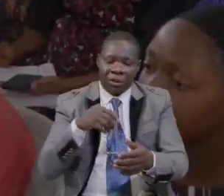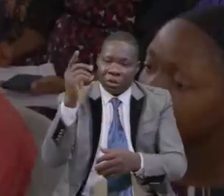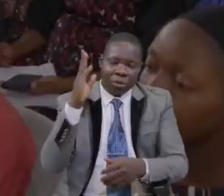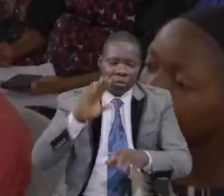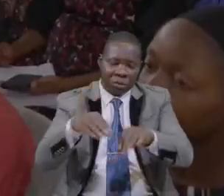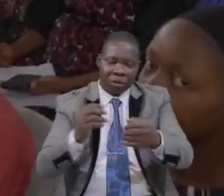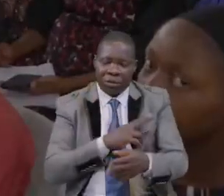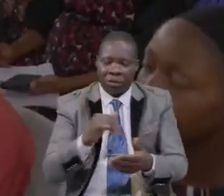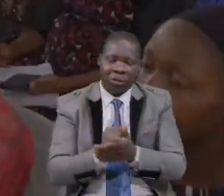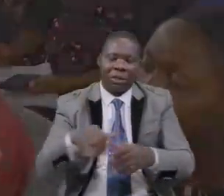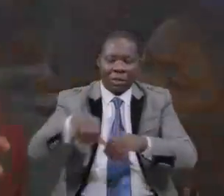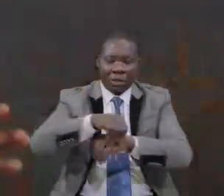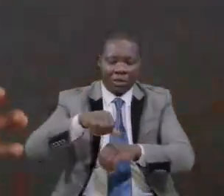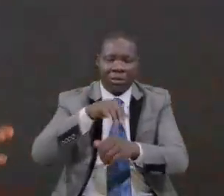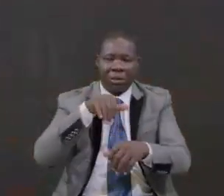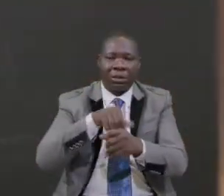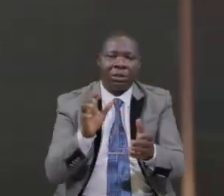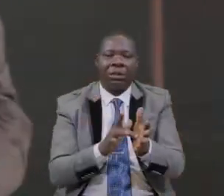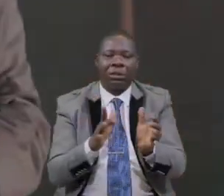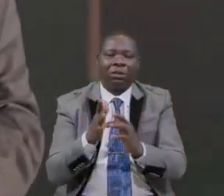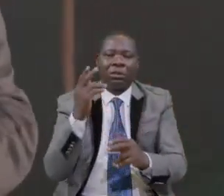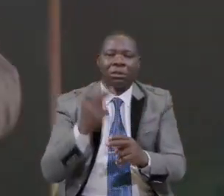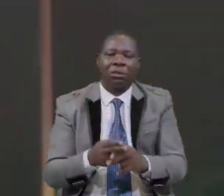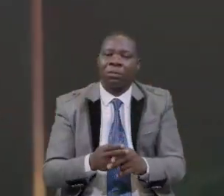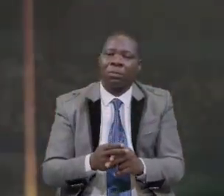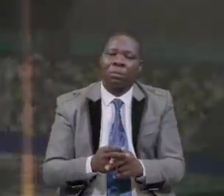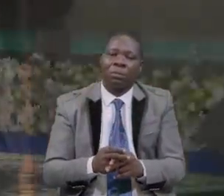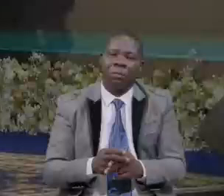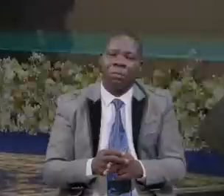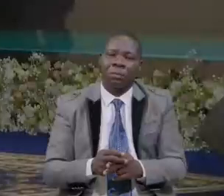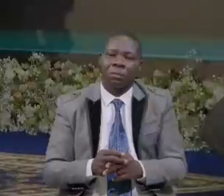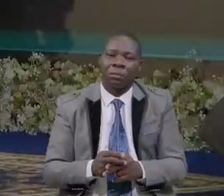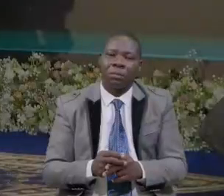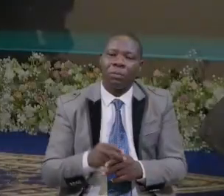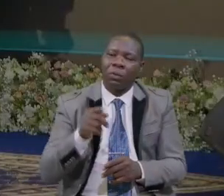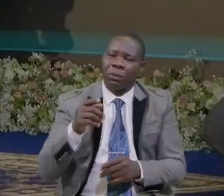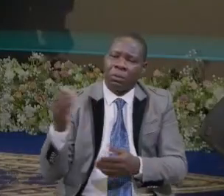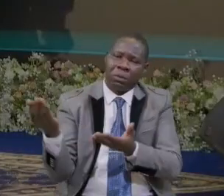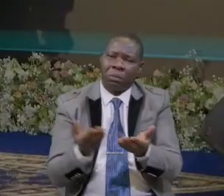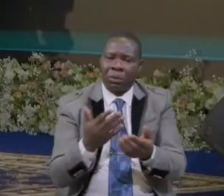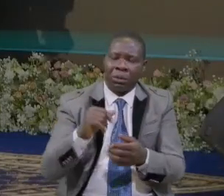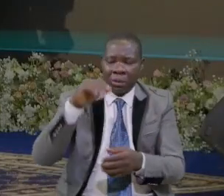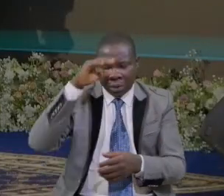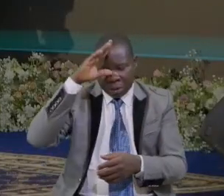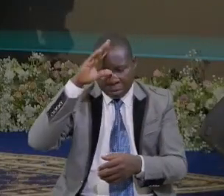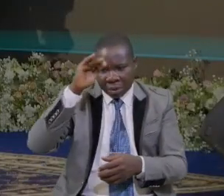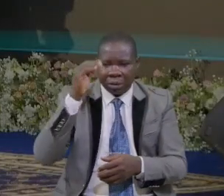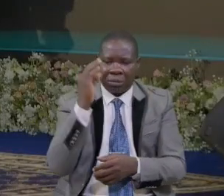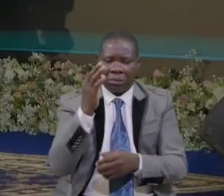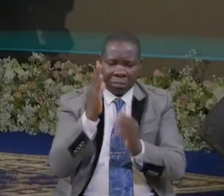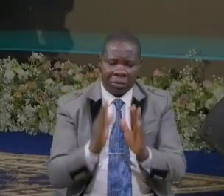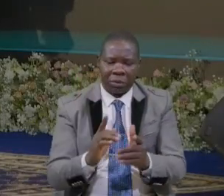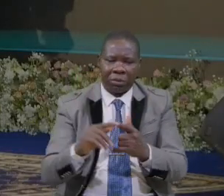You bring, a man in your church. Because this